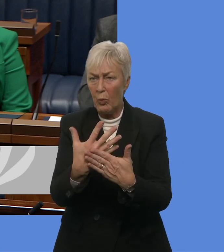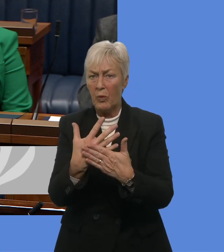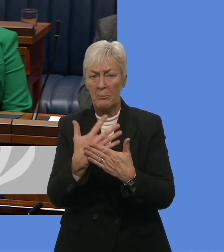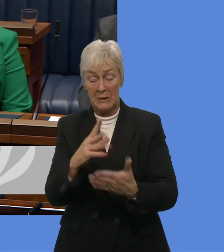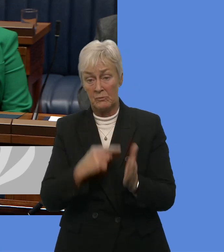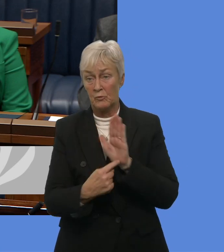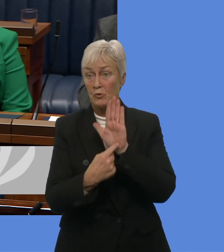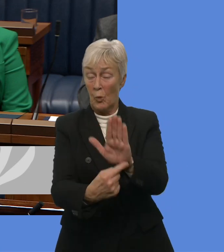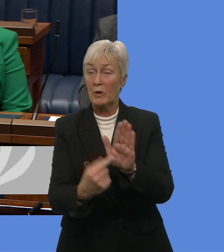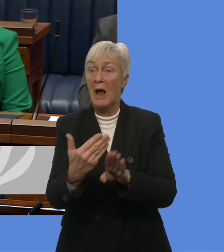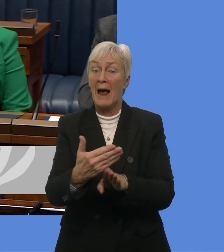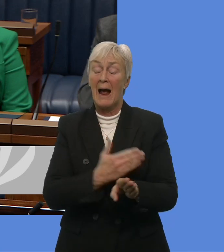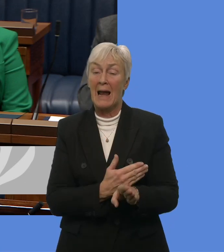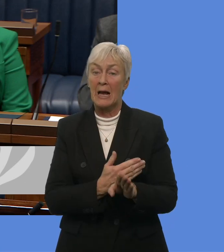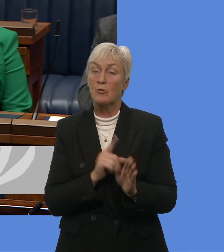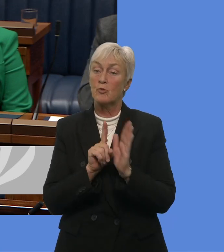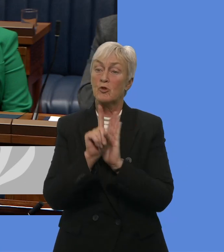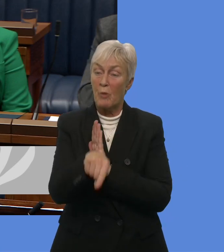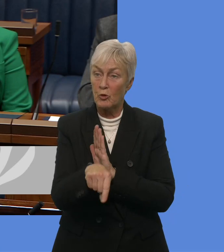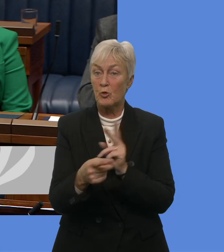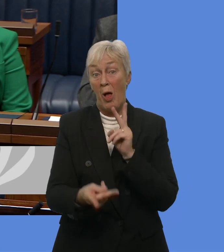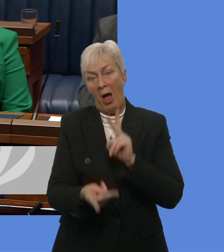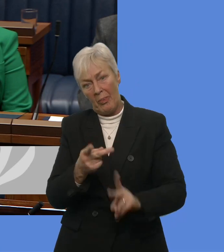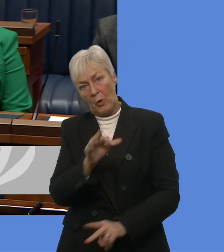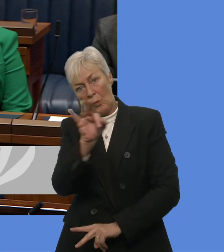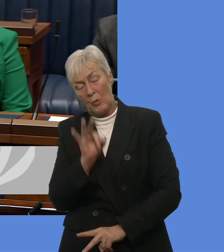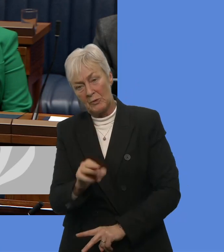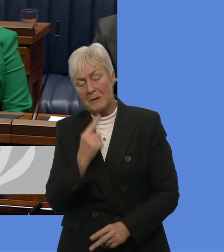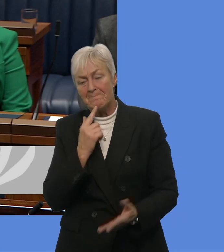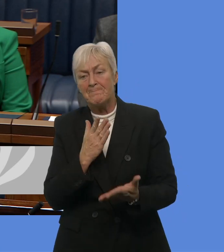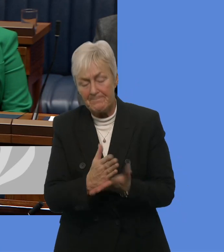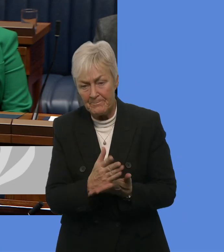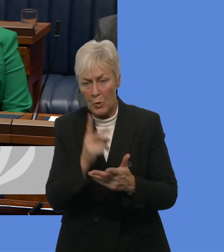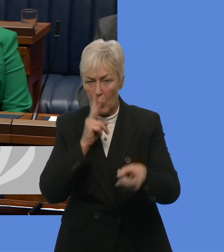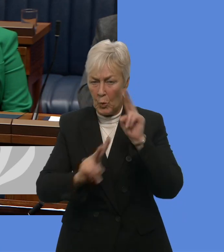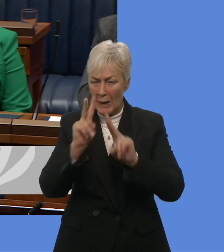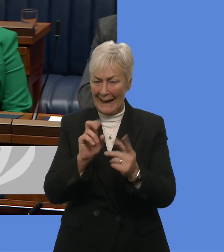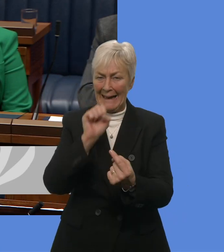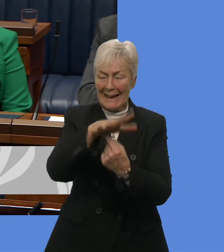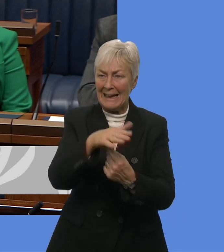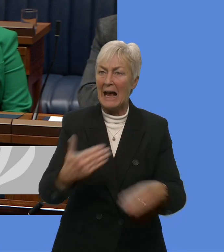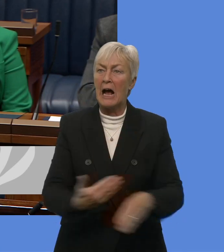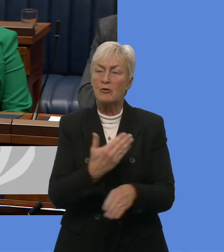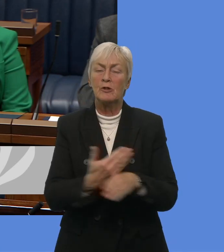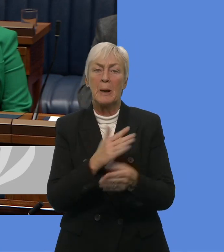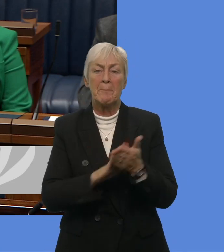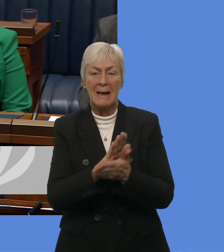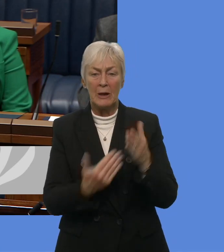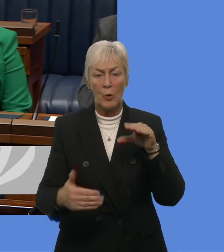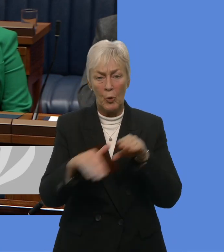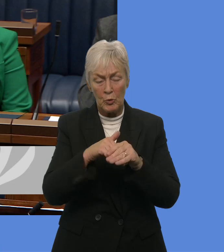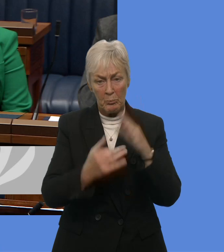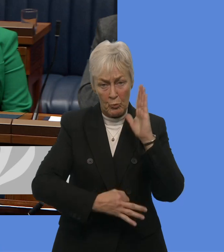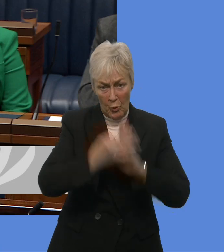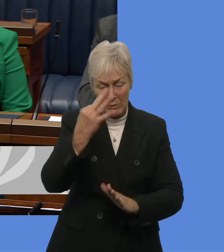indicated earlier on in response to another question, we are specifically looking at a number of key actions. That includes improvements in terms of